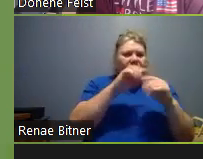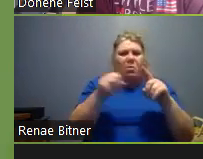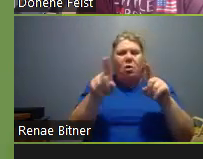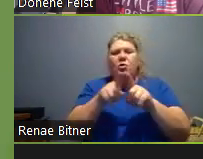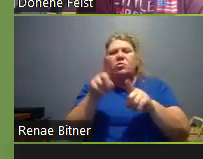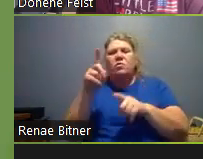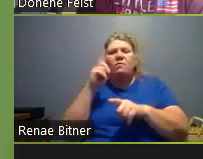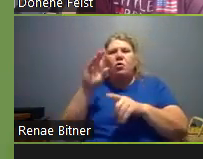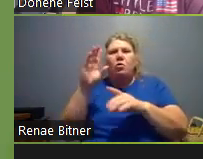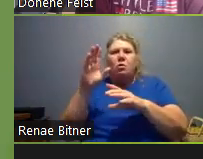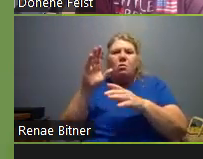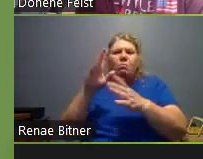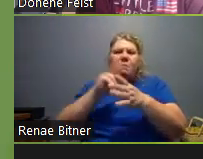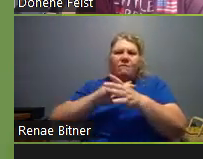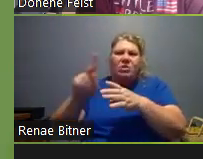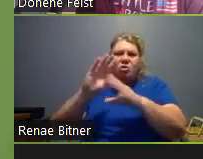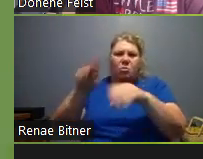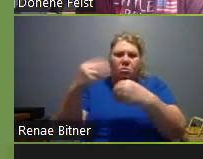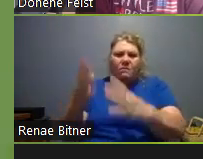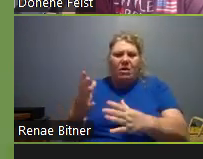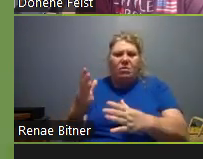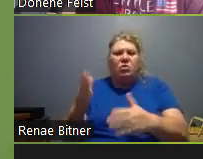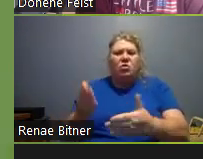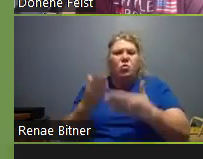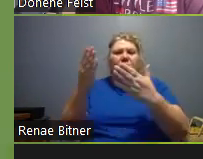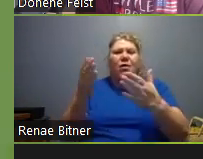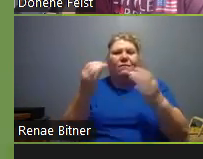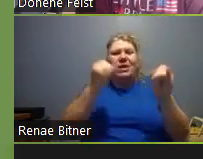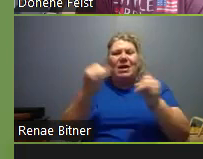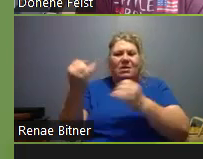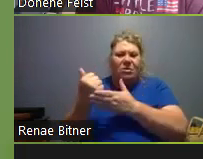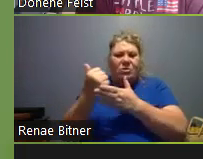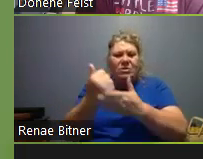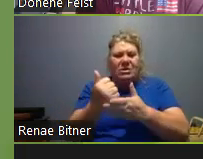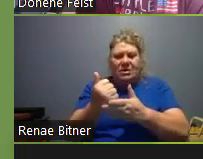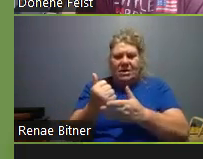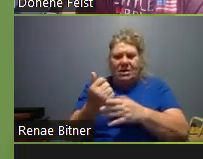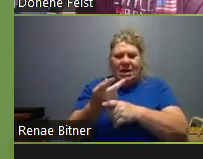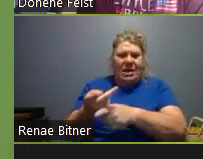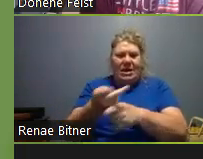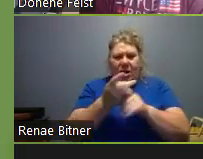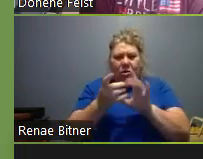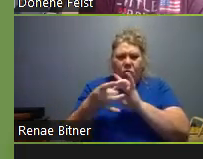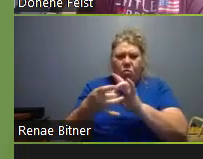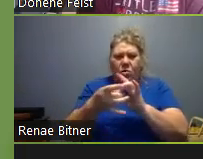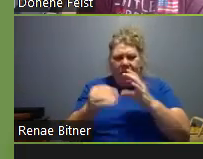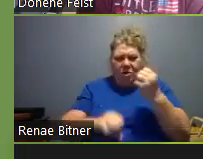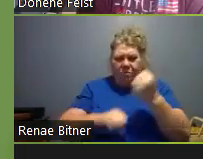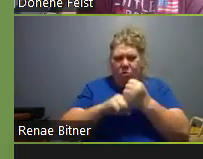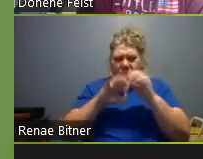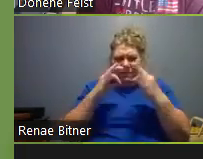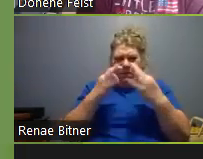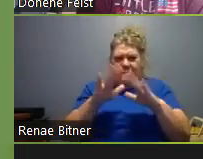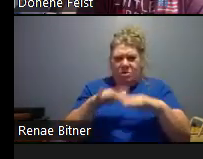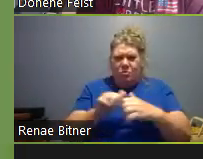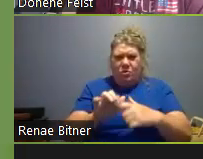it for providers. We do offer that individual assistance, care coordination, and support to families of children